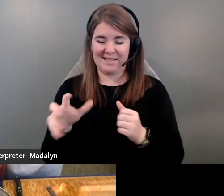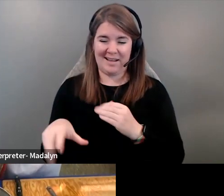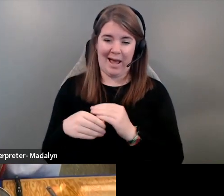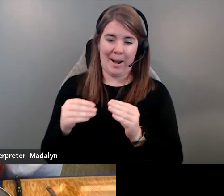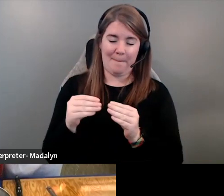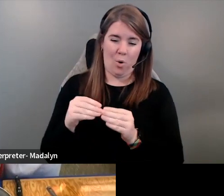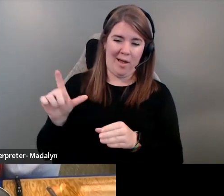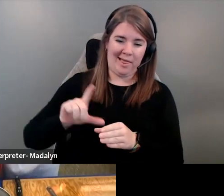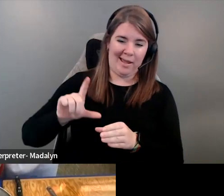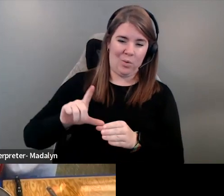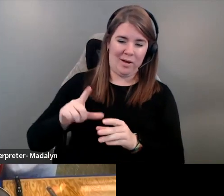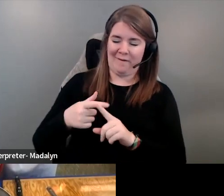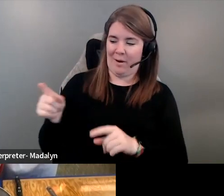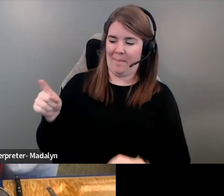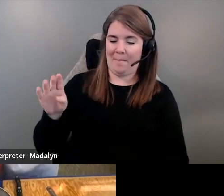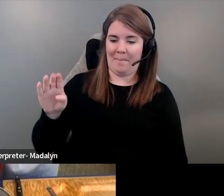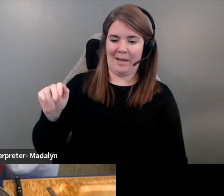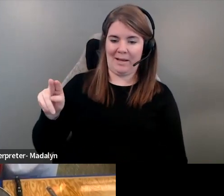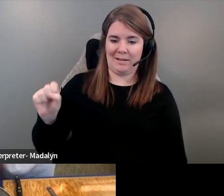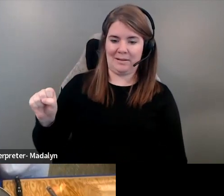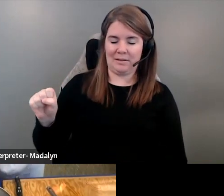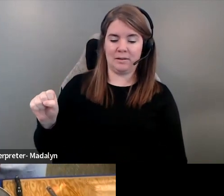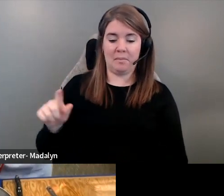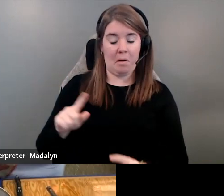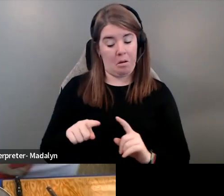the beans. But it's looking pretty good.